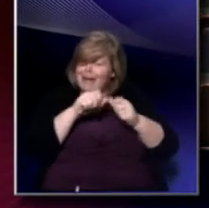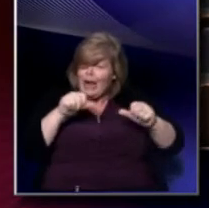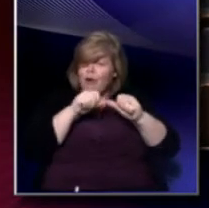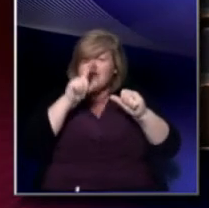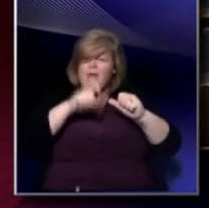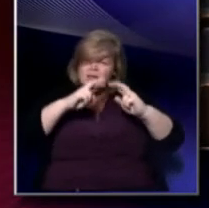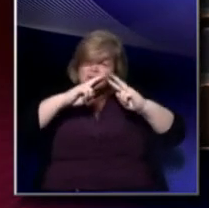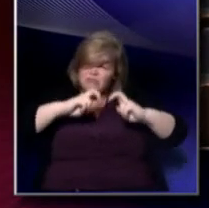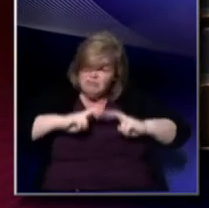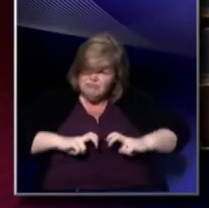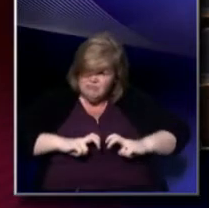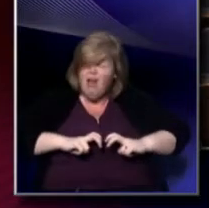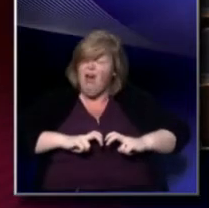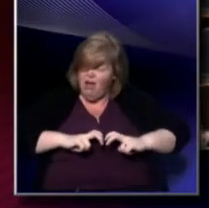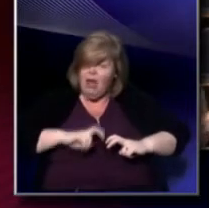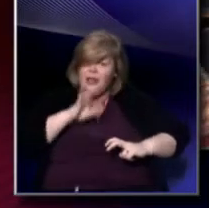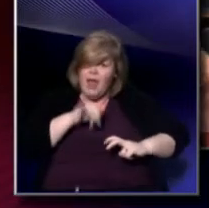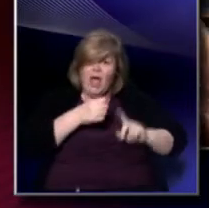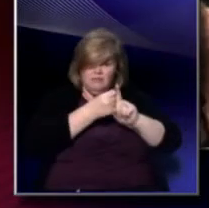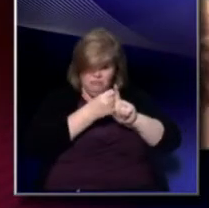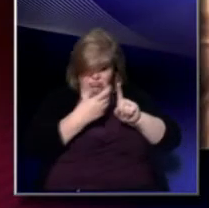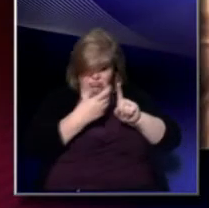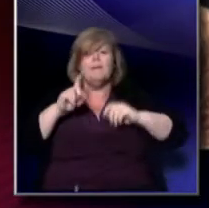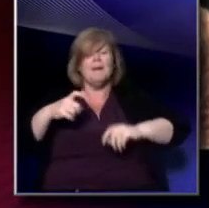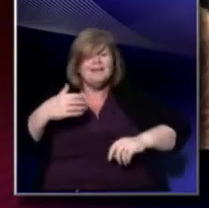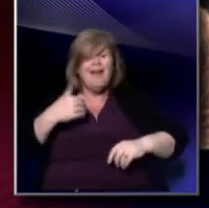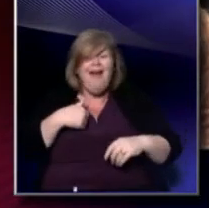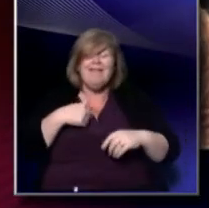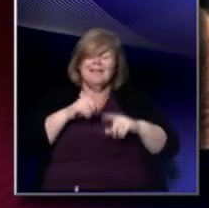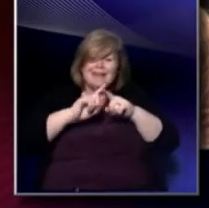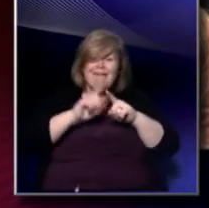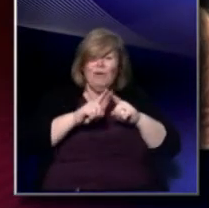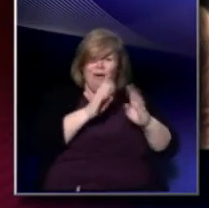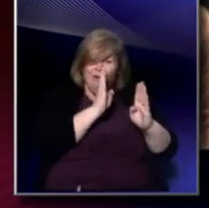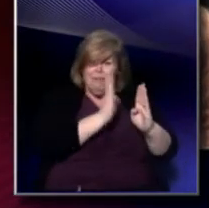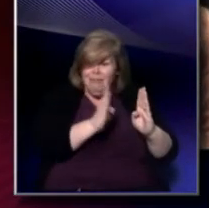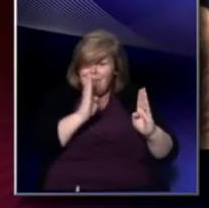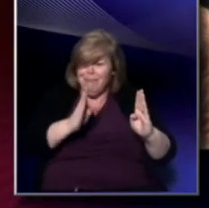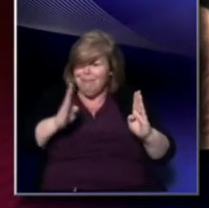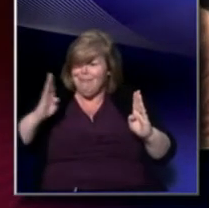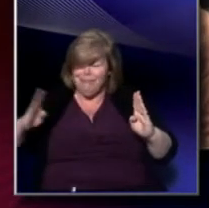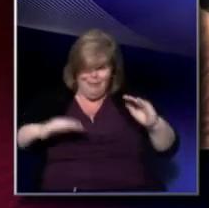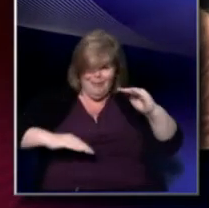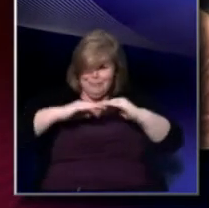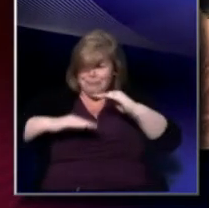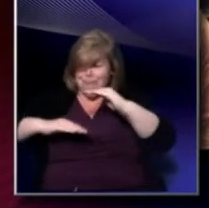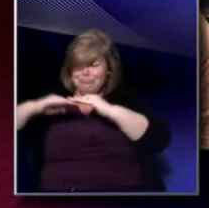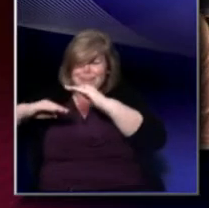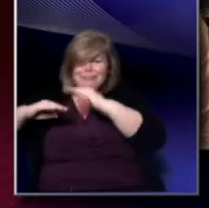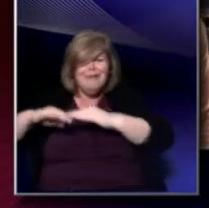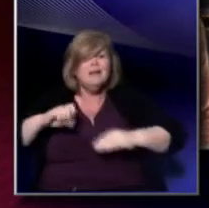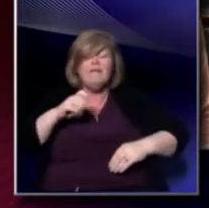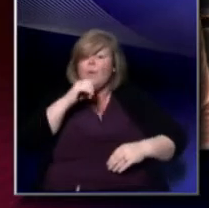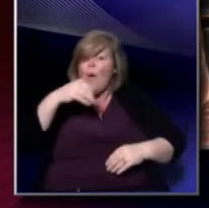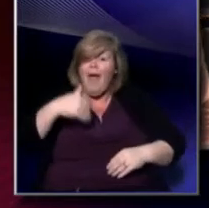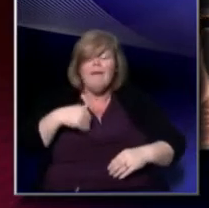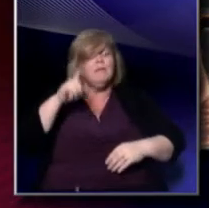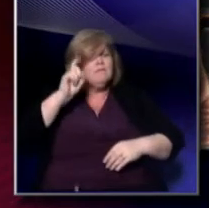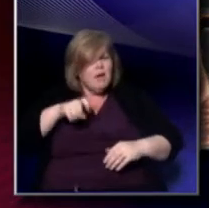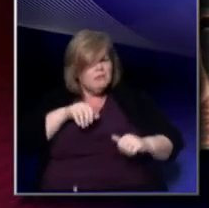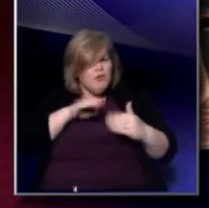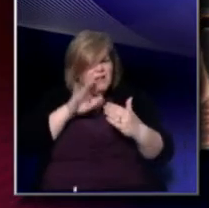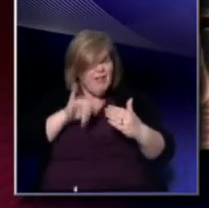at. And within those areas, if you don't have instruction, you must address it in this grant. So like I said, some